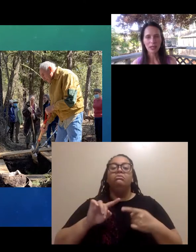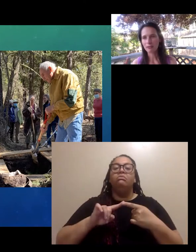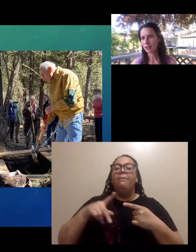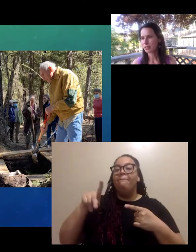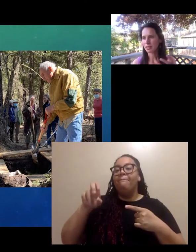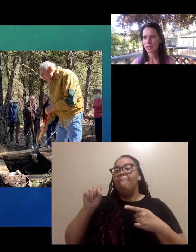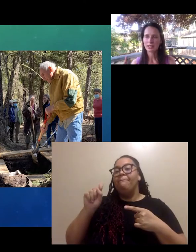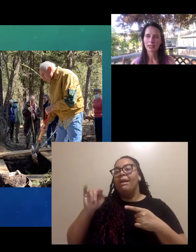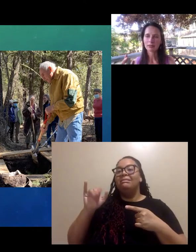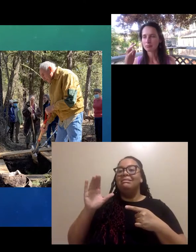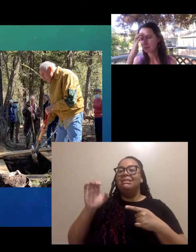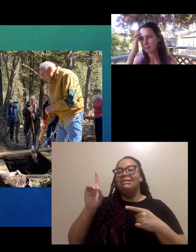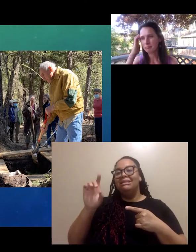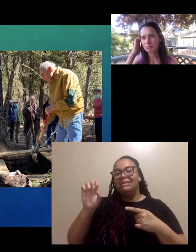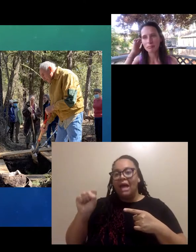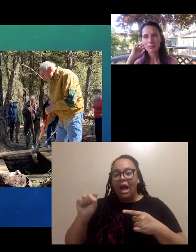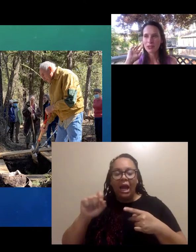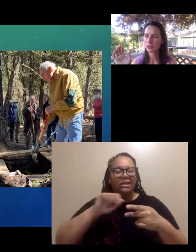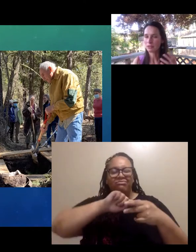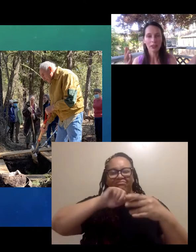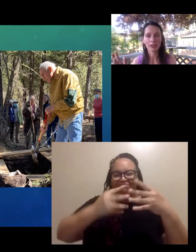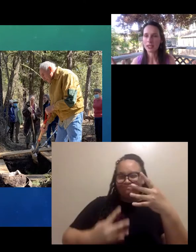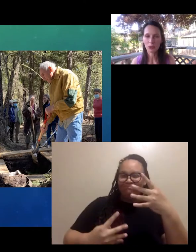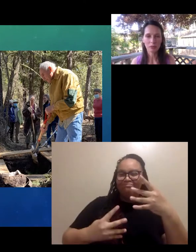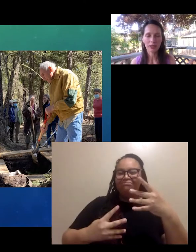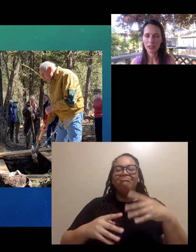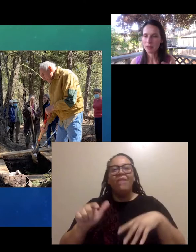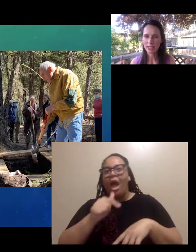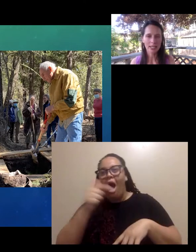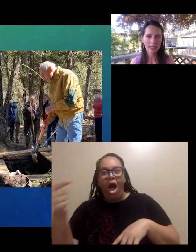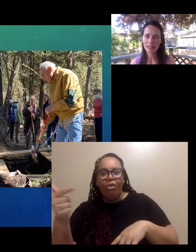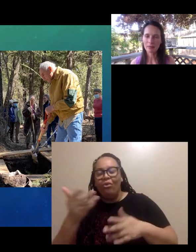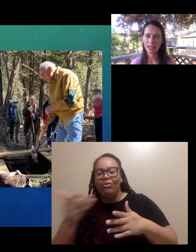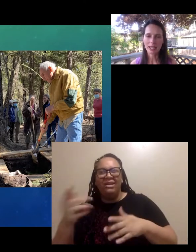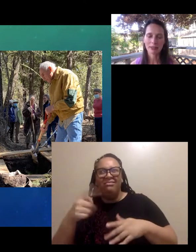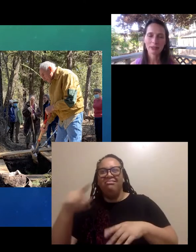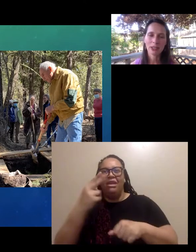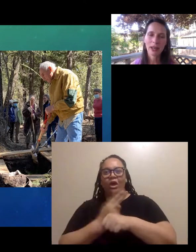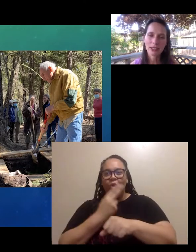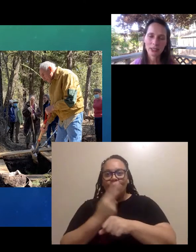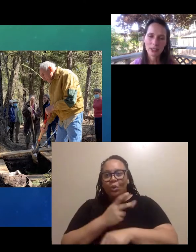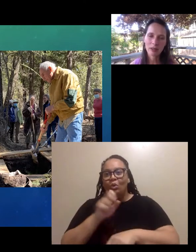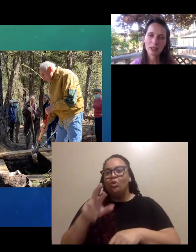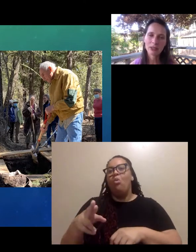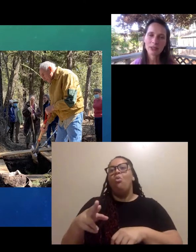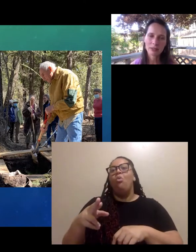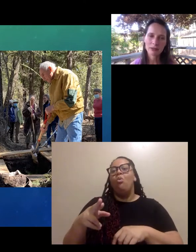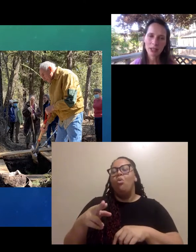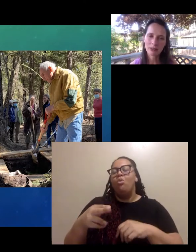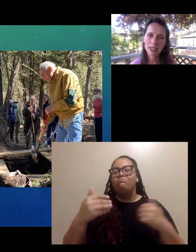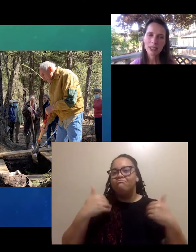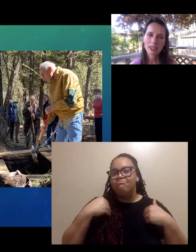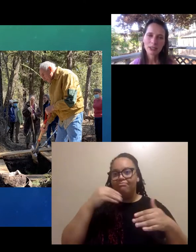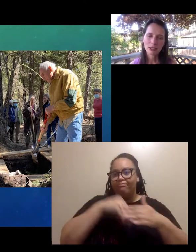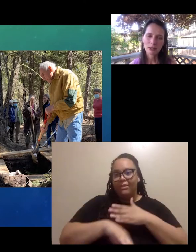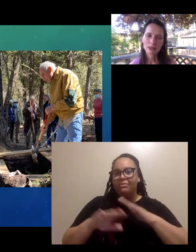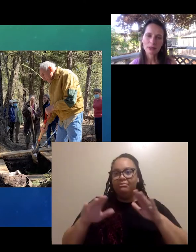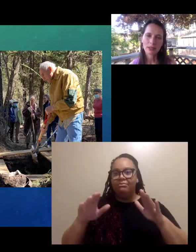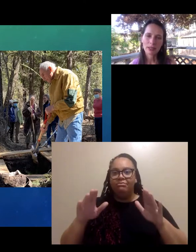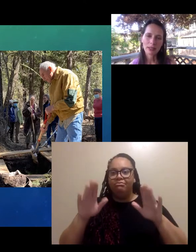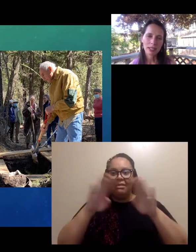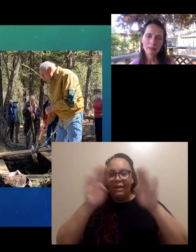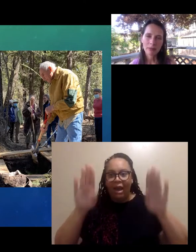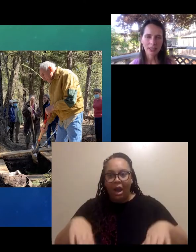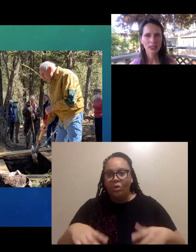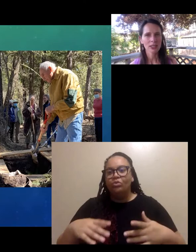you know, whatever, you sort of other equipment they're maintaining that might have, you know, chemicals involved. So